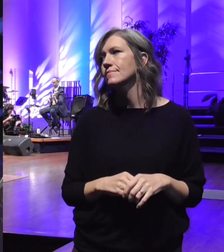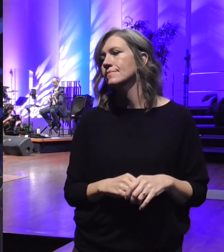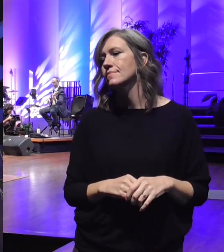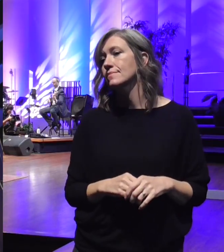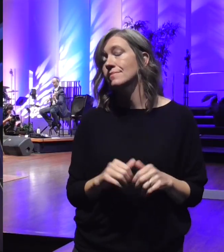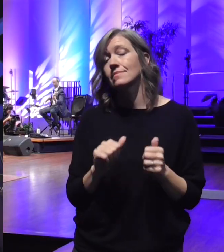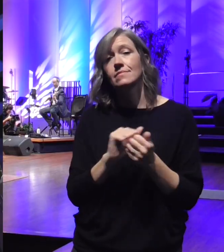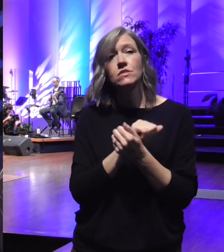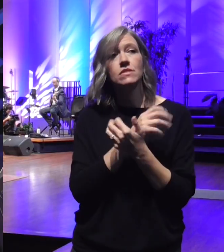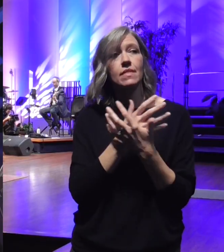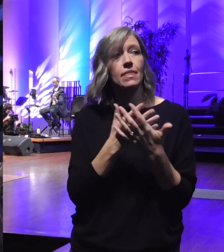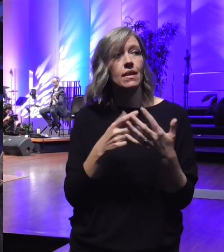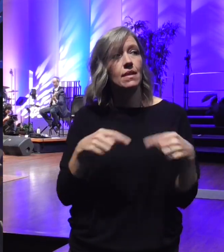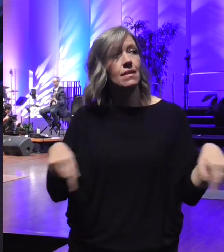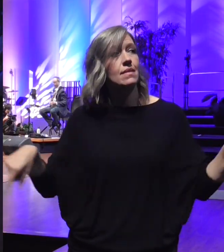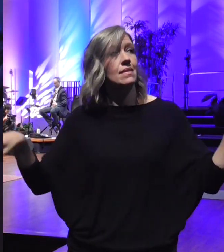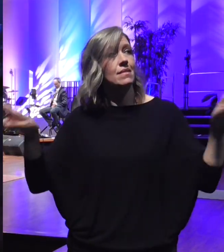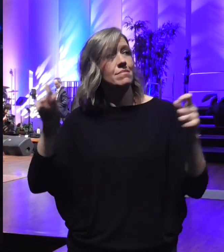late. To